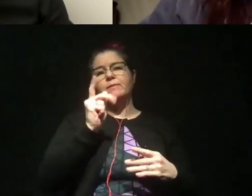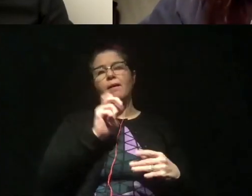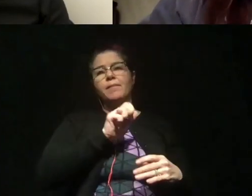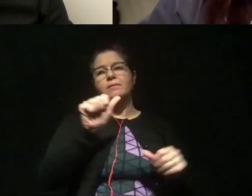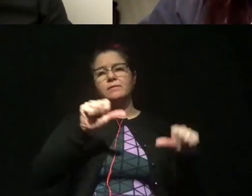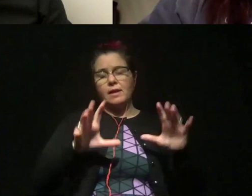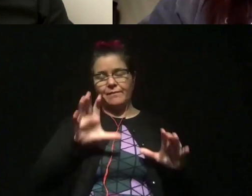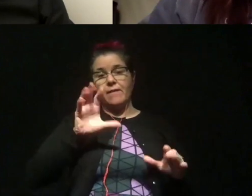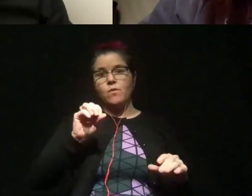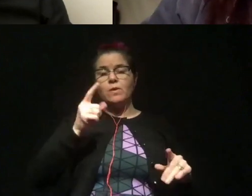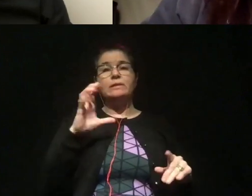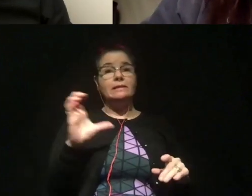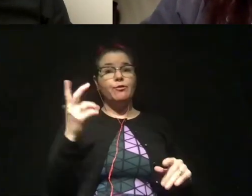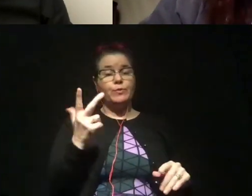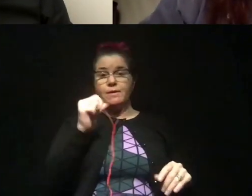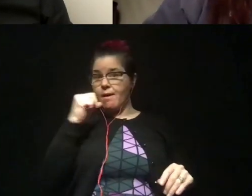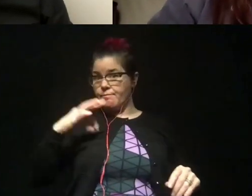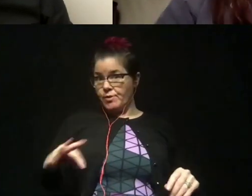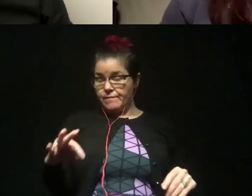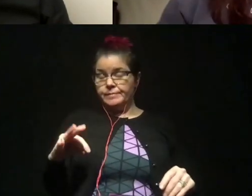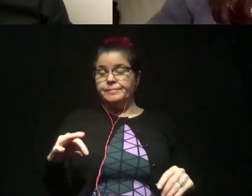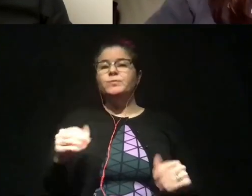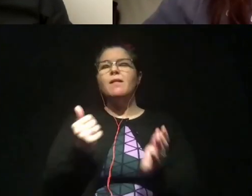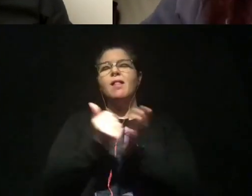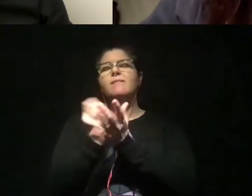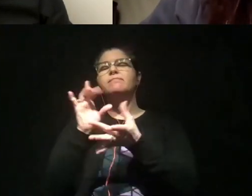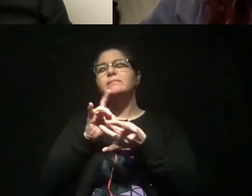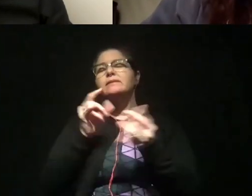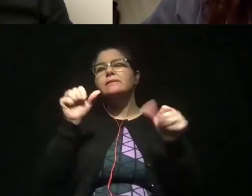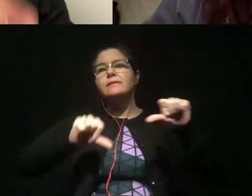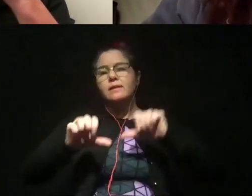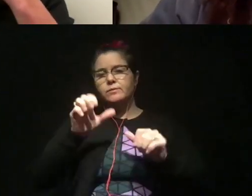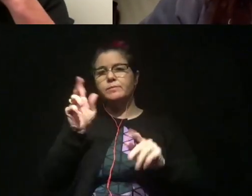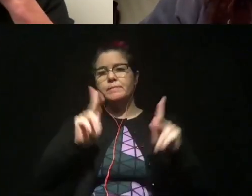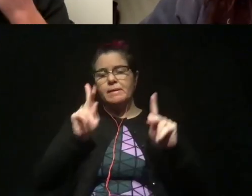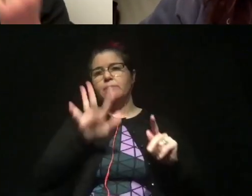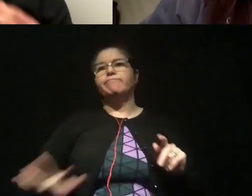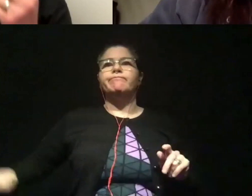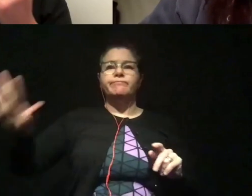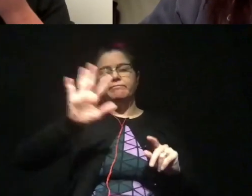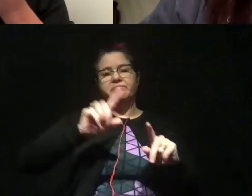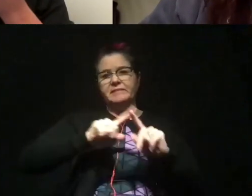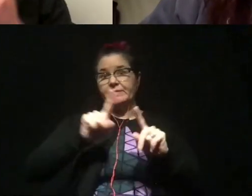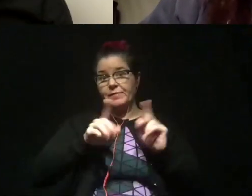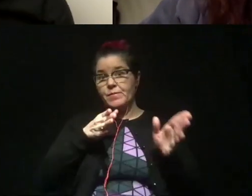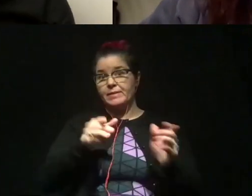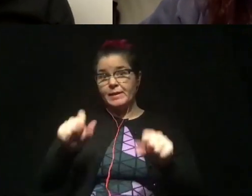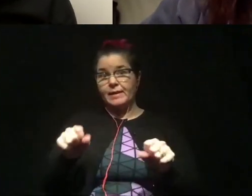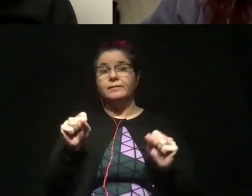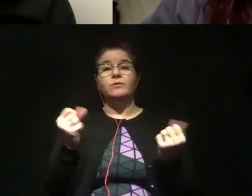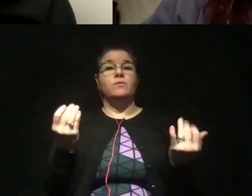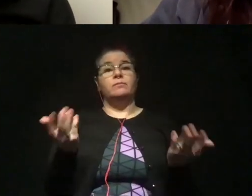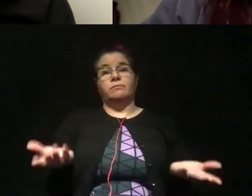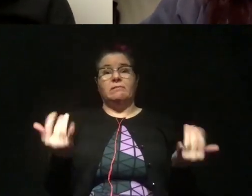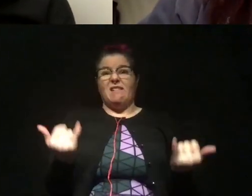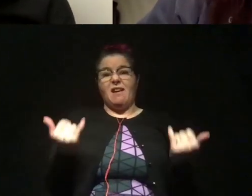a 501c3 nonprofit that helps connect scientists to people in all the ways we possibly can. And so we've been running